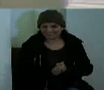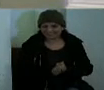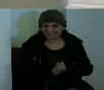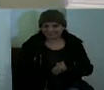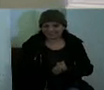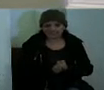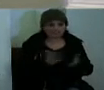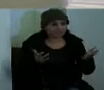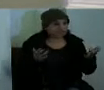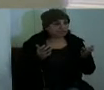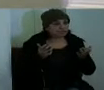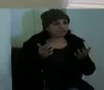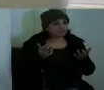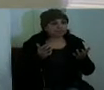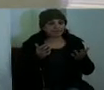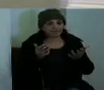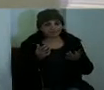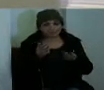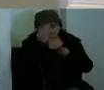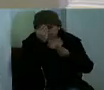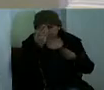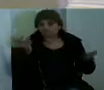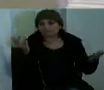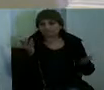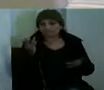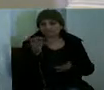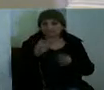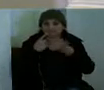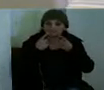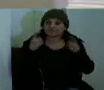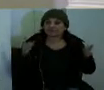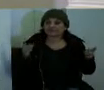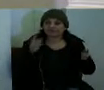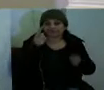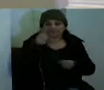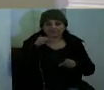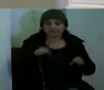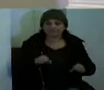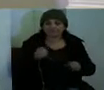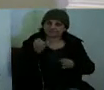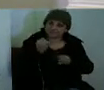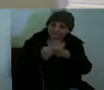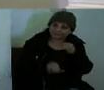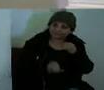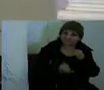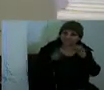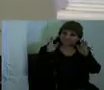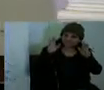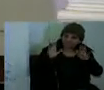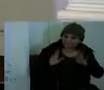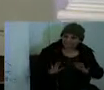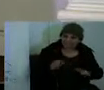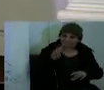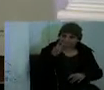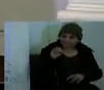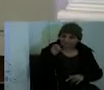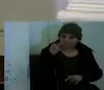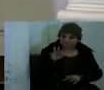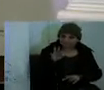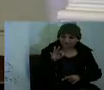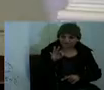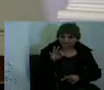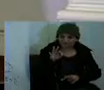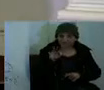We want to share with you some announcements for this, our final Sunday of 2019, and